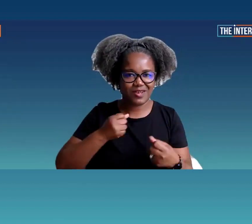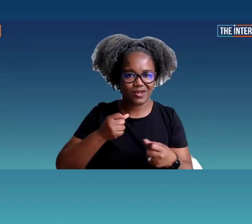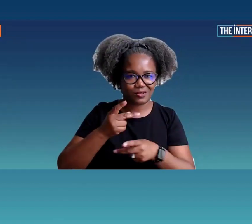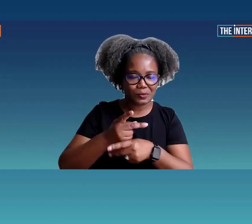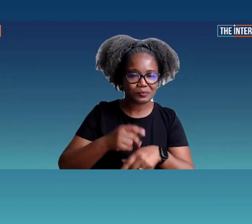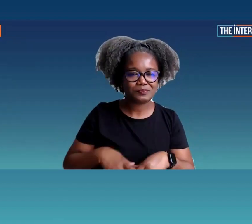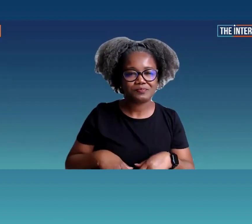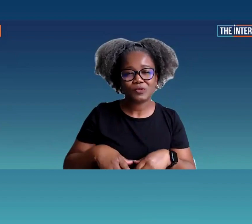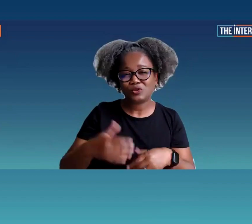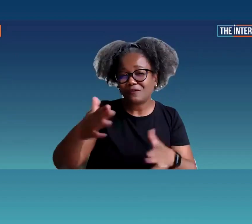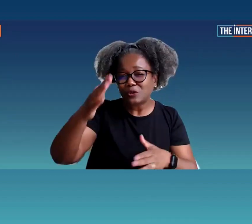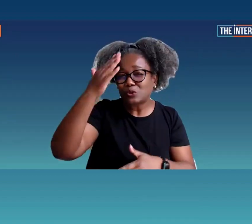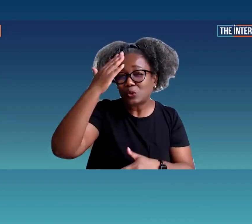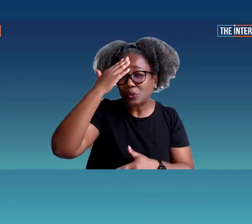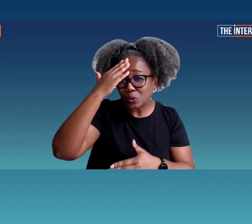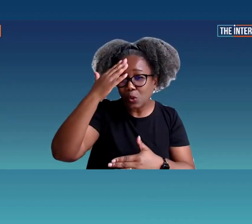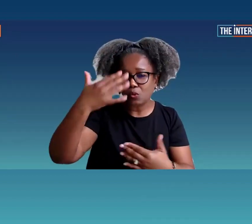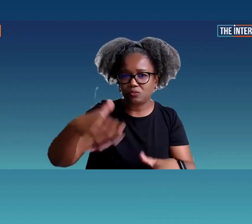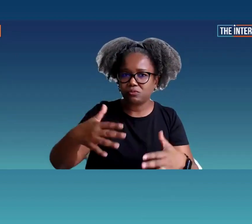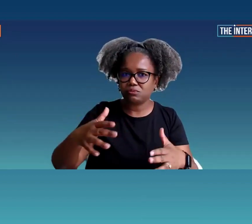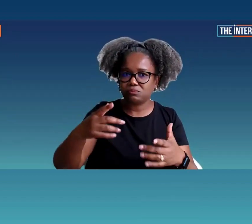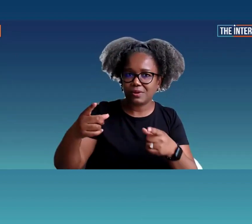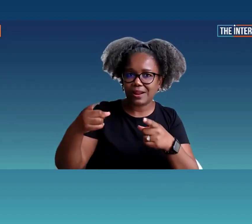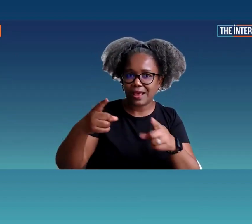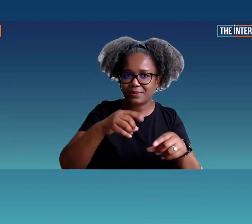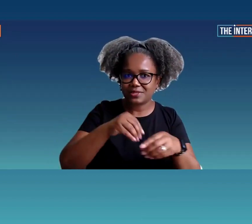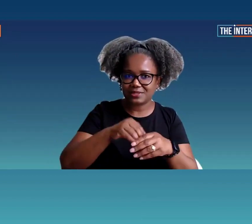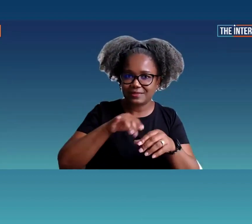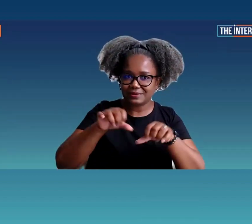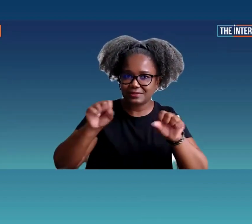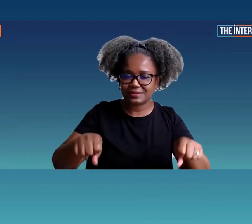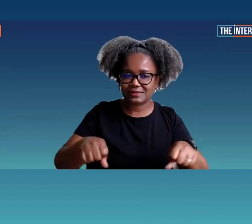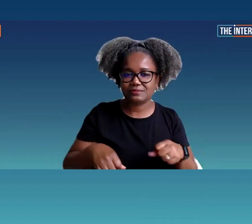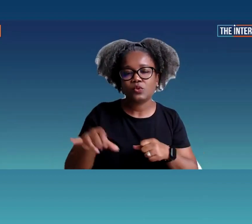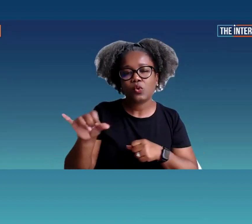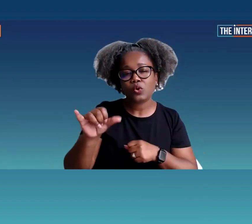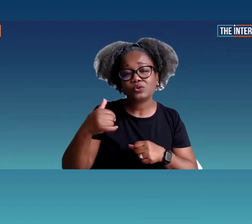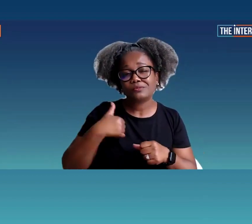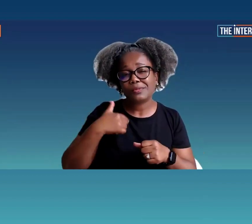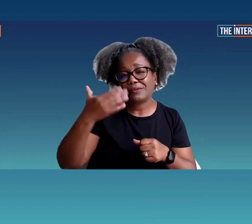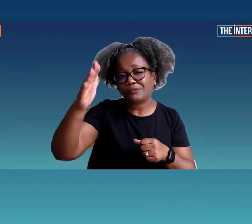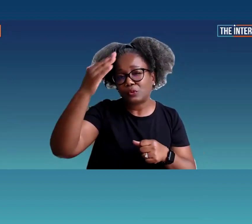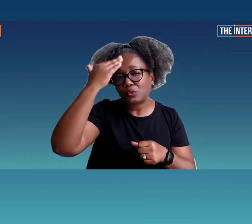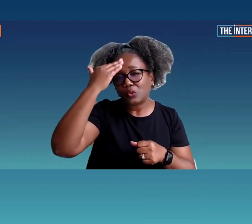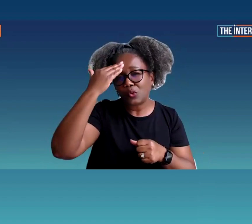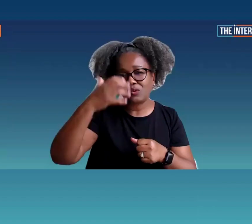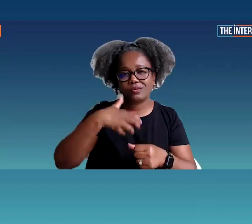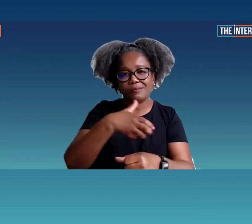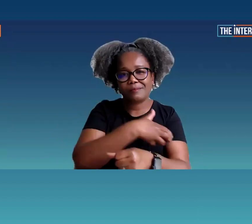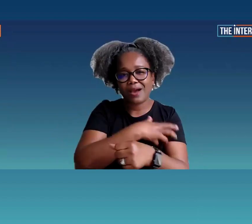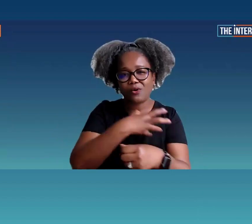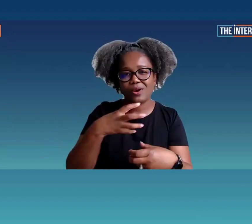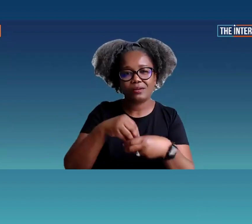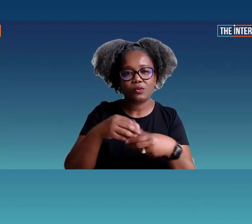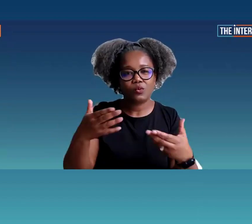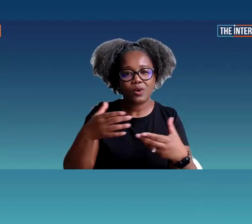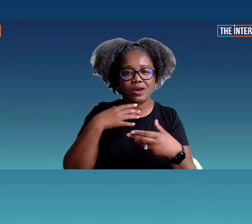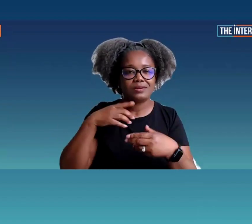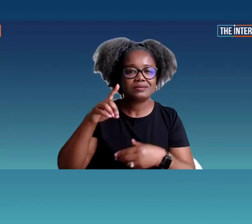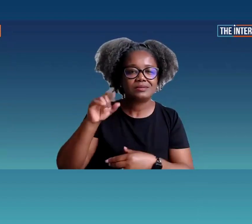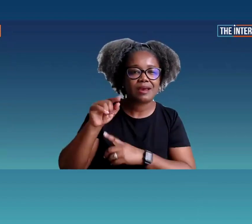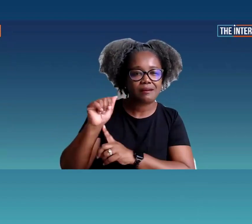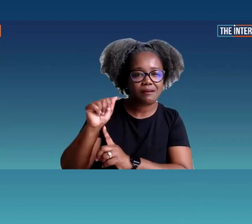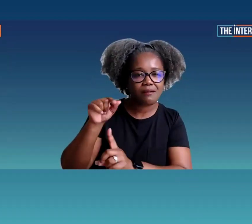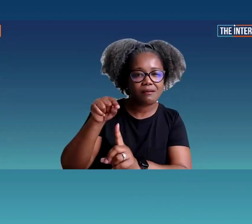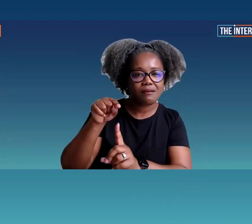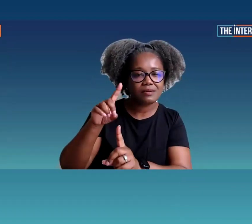the power of data and how it can be used to illustrate inequities in health. It helps to identify areas of